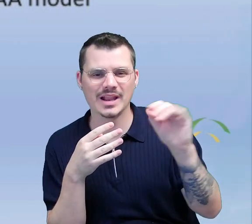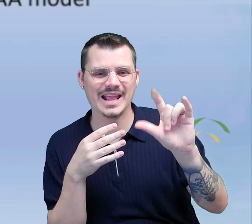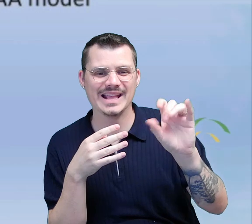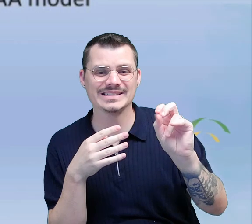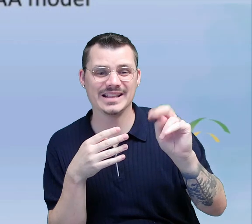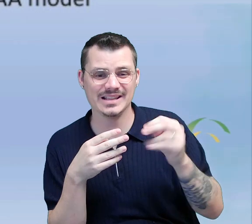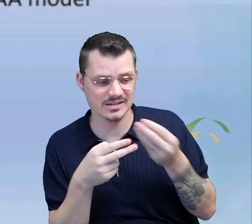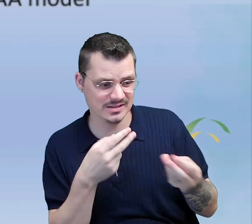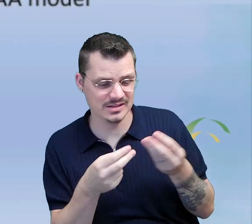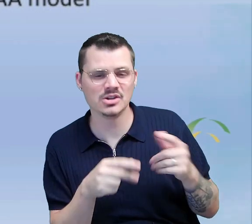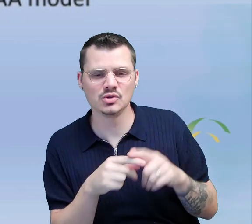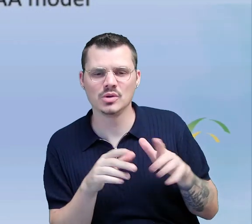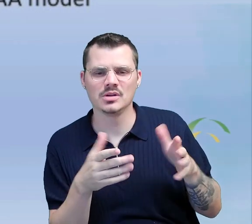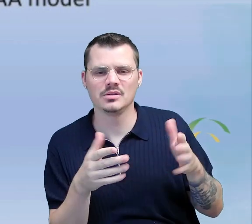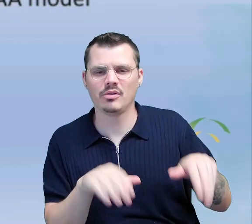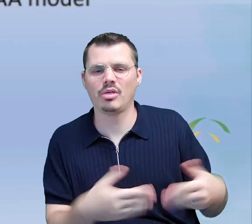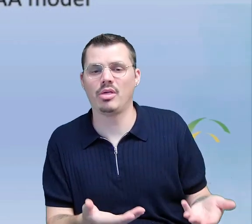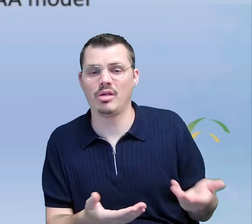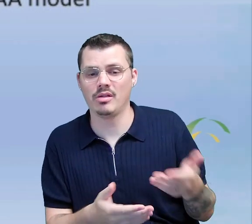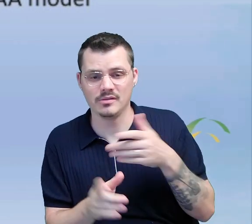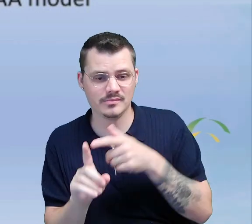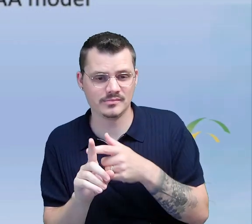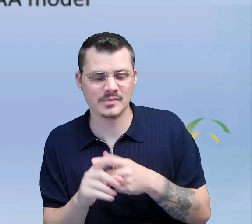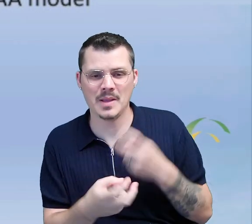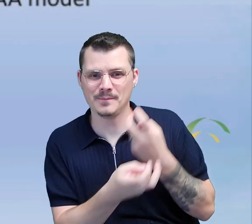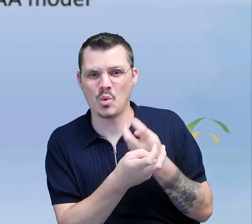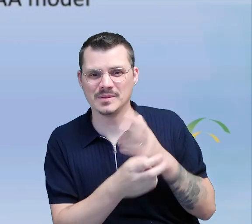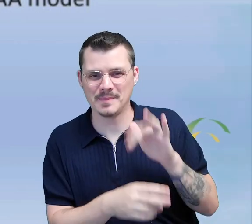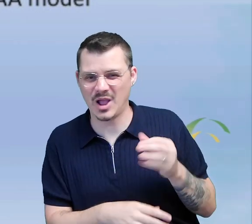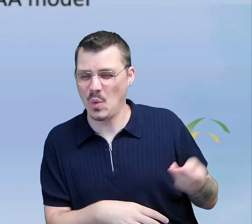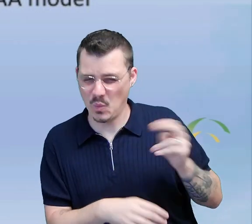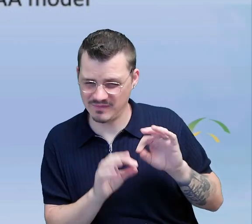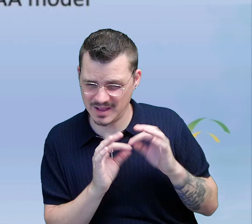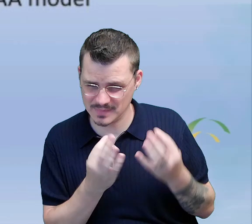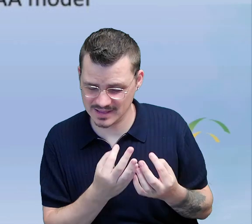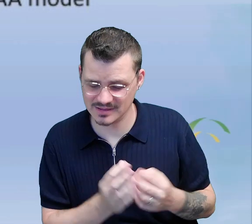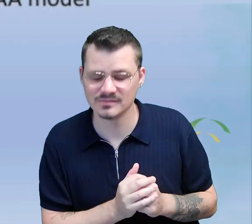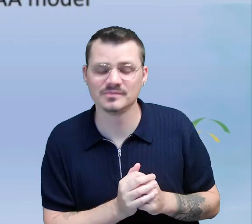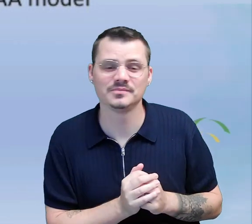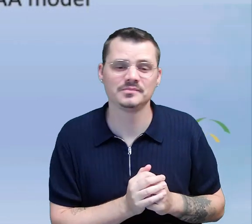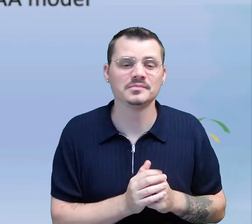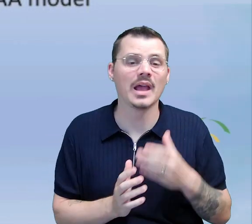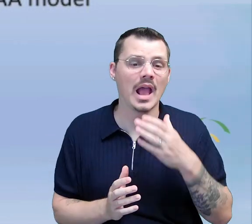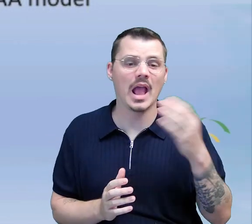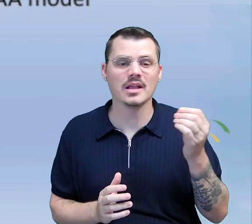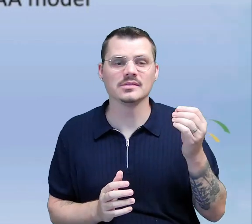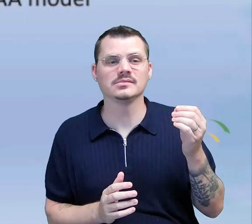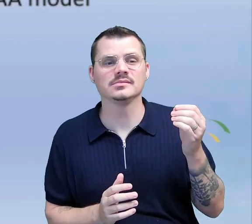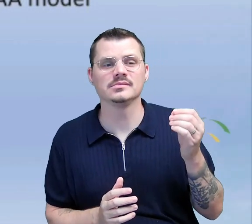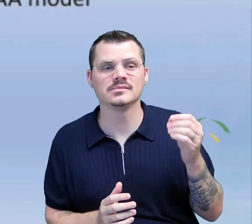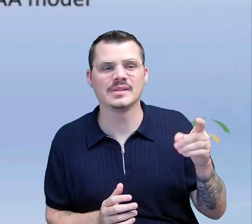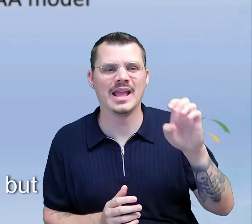and insulin to sedate him. Yeah, poisoned by his family. And AA